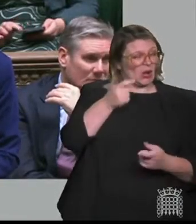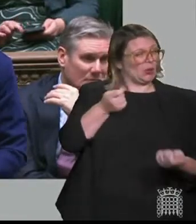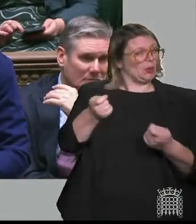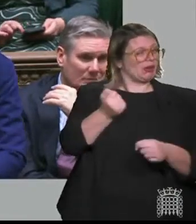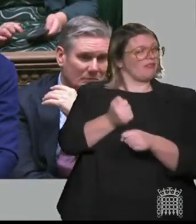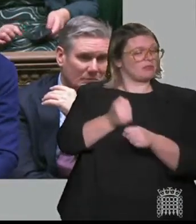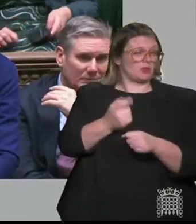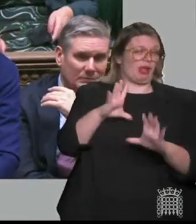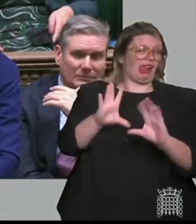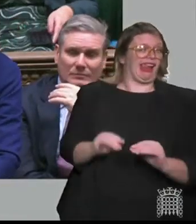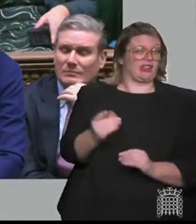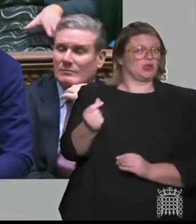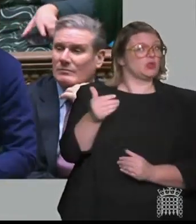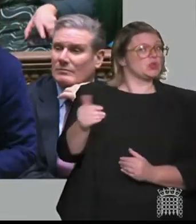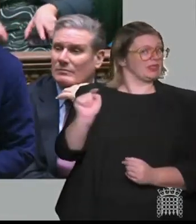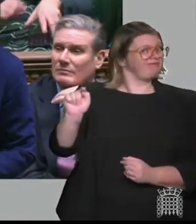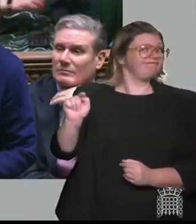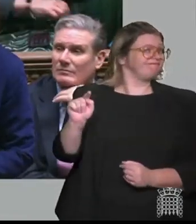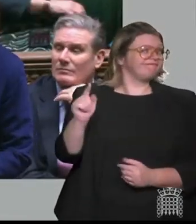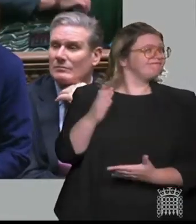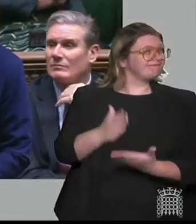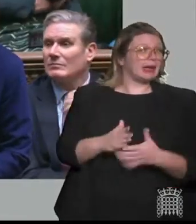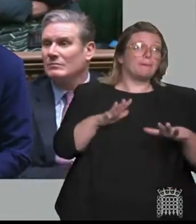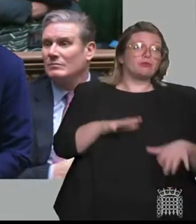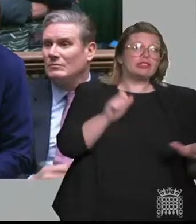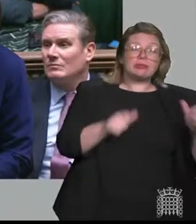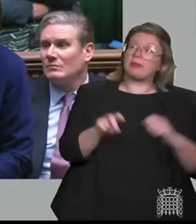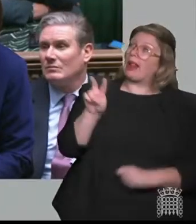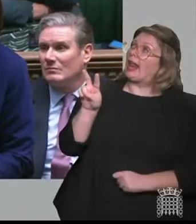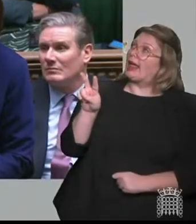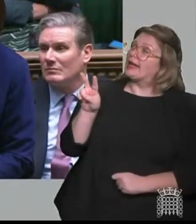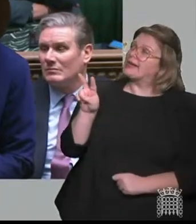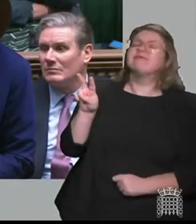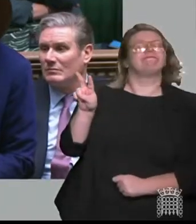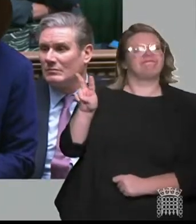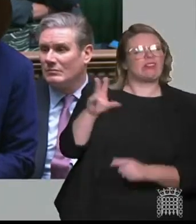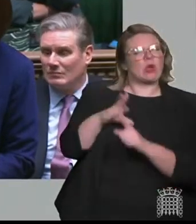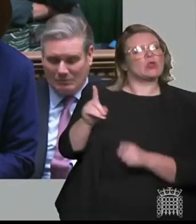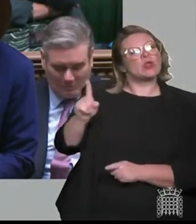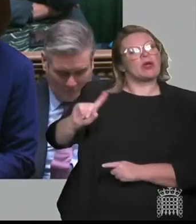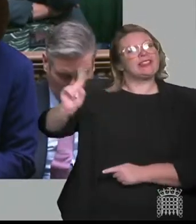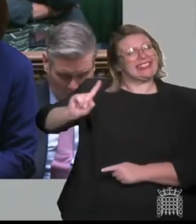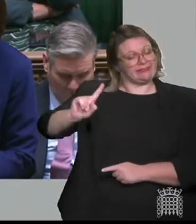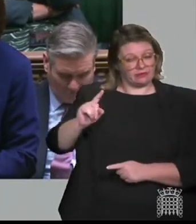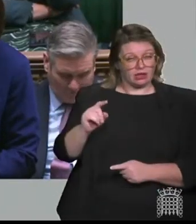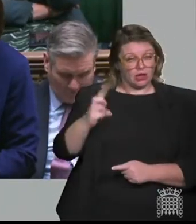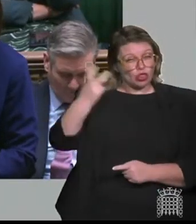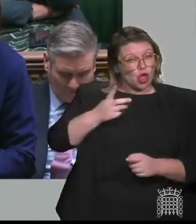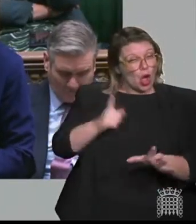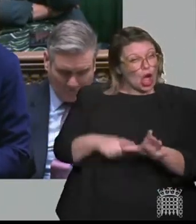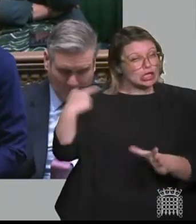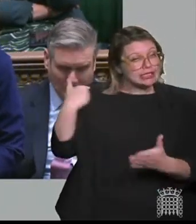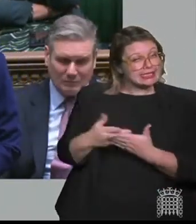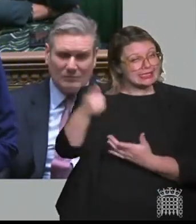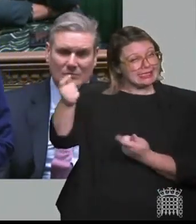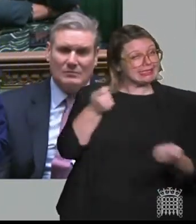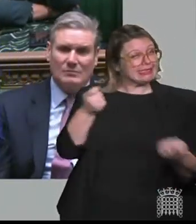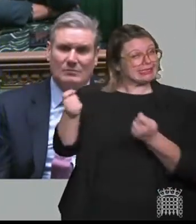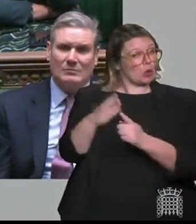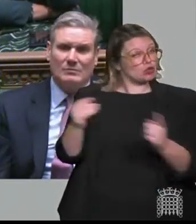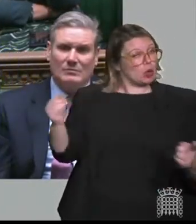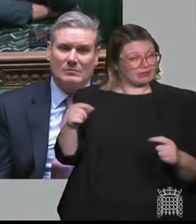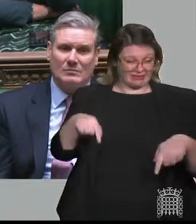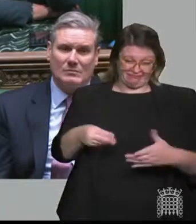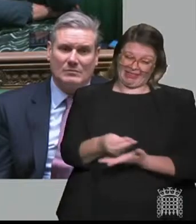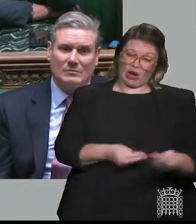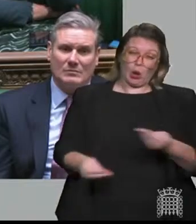government, the only conclusion that the British people will reach is this. After 13 years of Conservatives, the